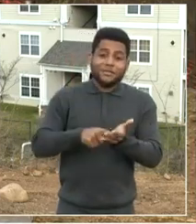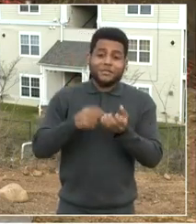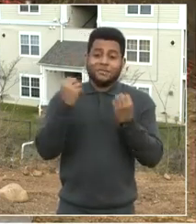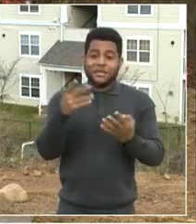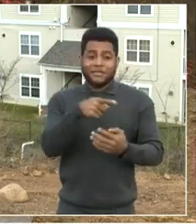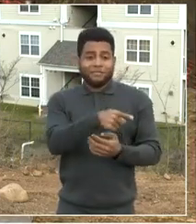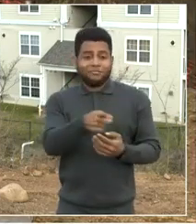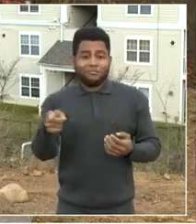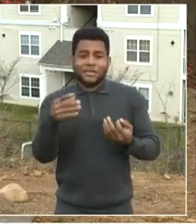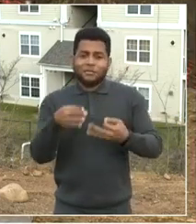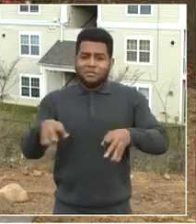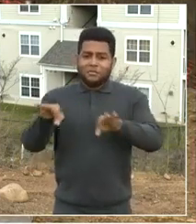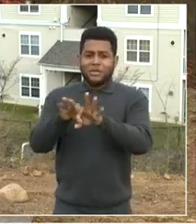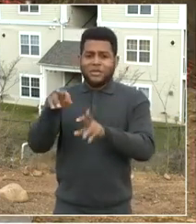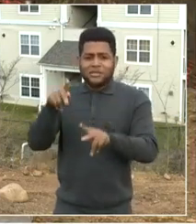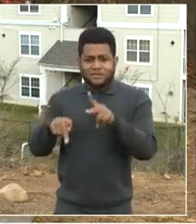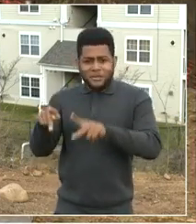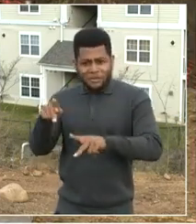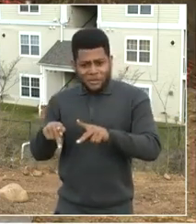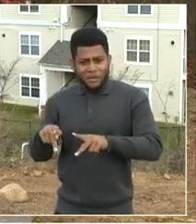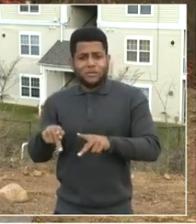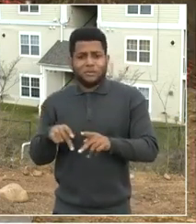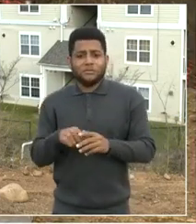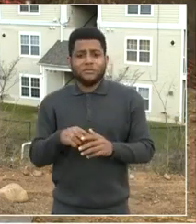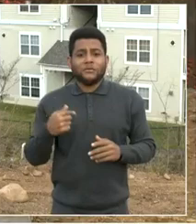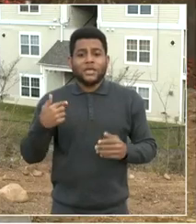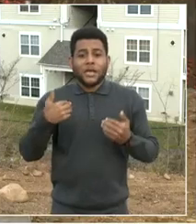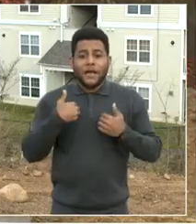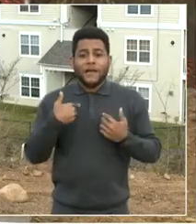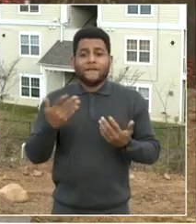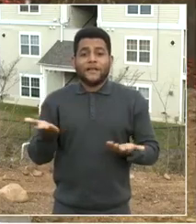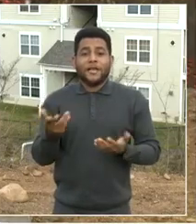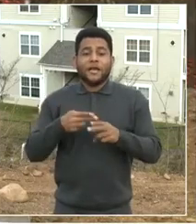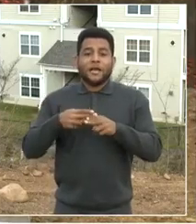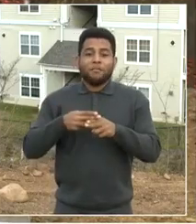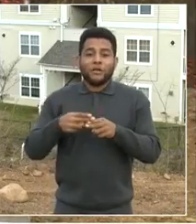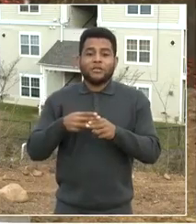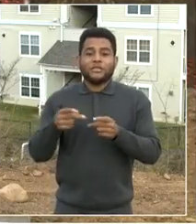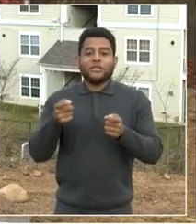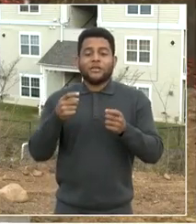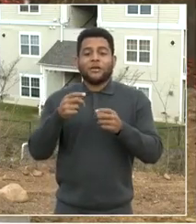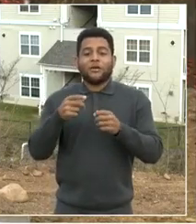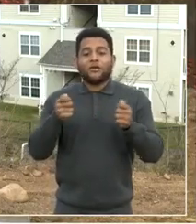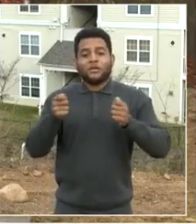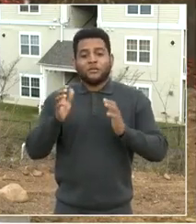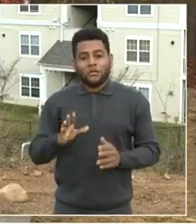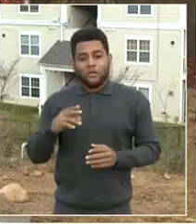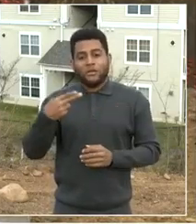people. We also have Interim Director Drew Hubbard. We have